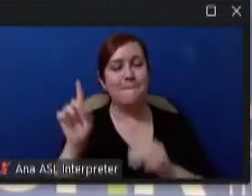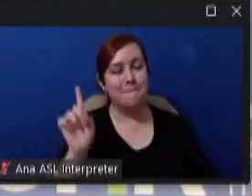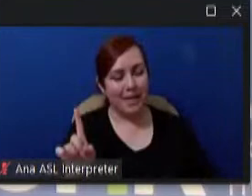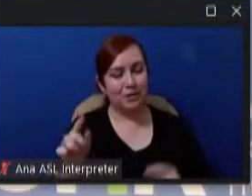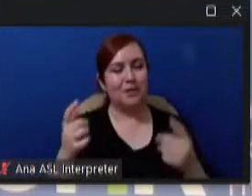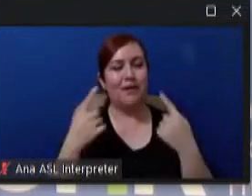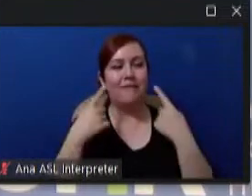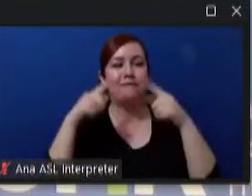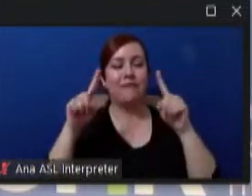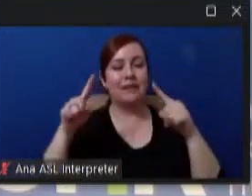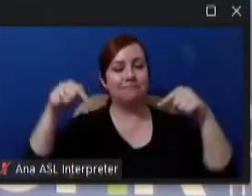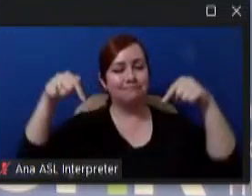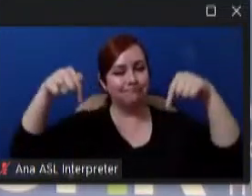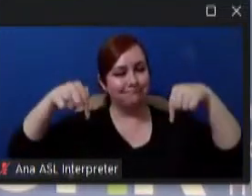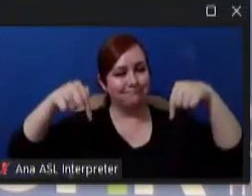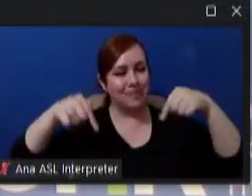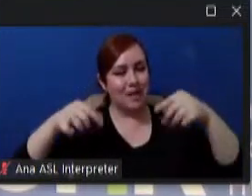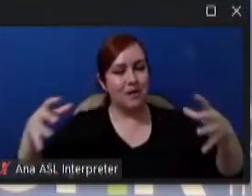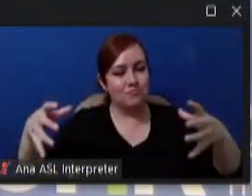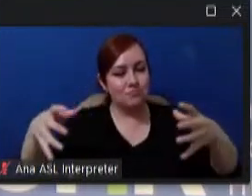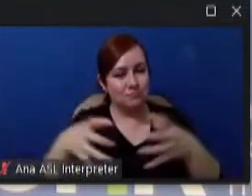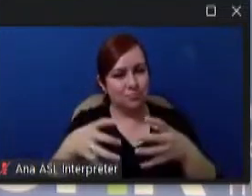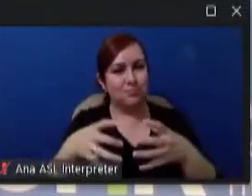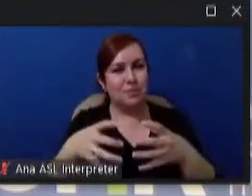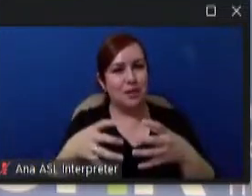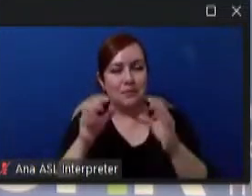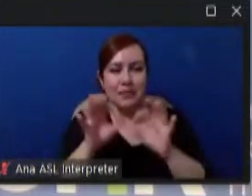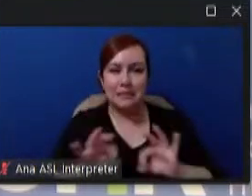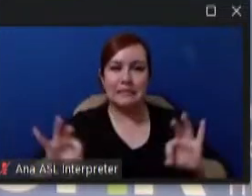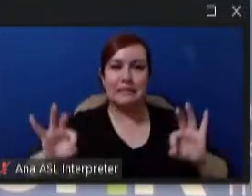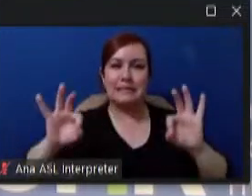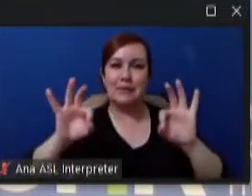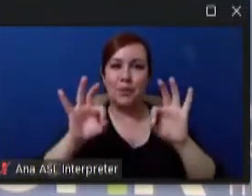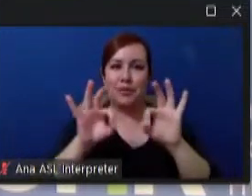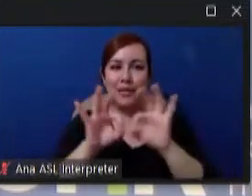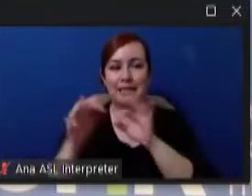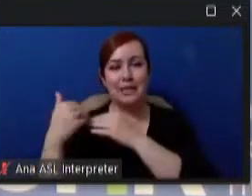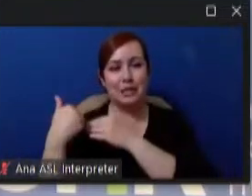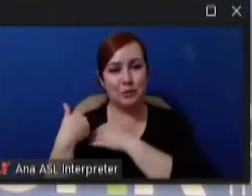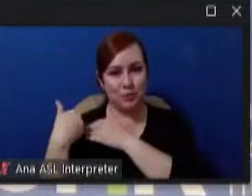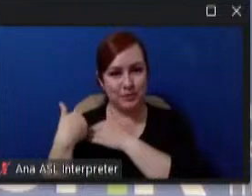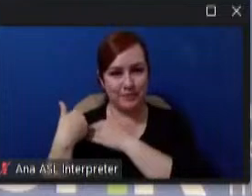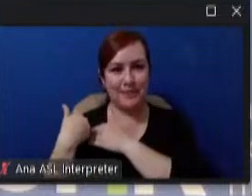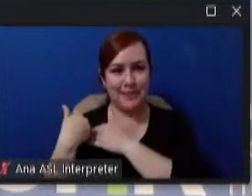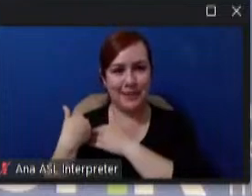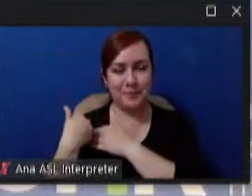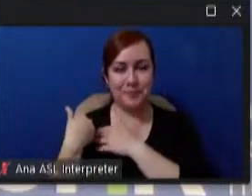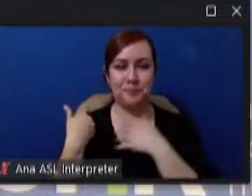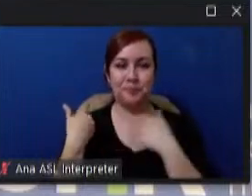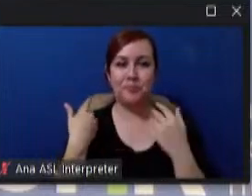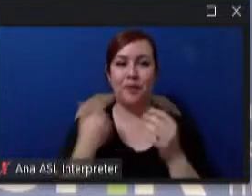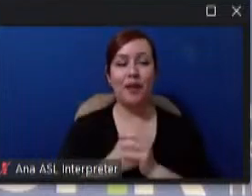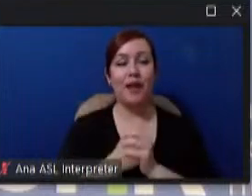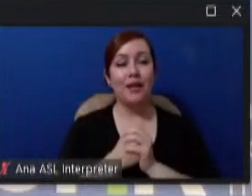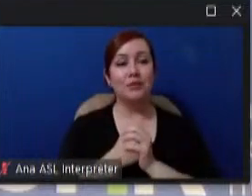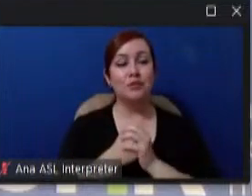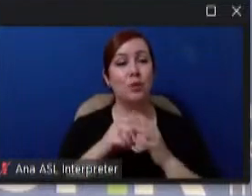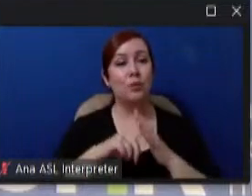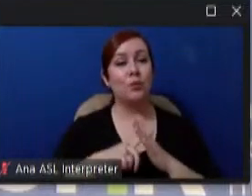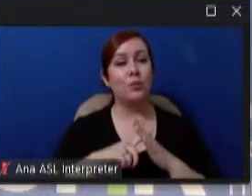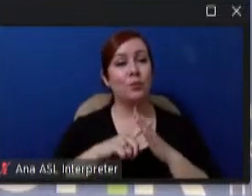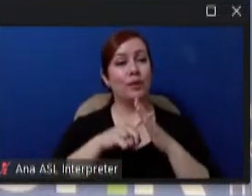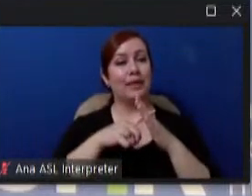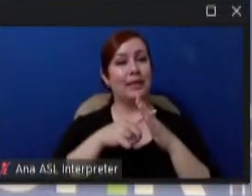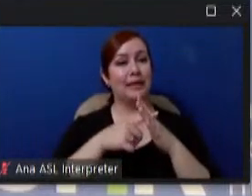at one time, so we are very pleased to be able to at least carve out